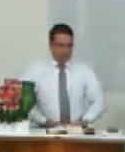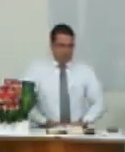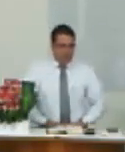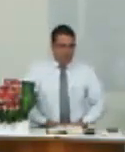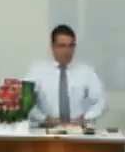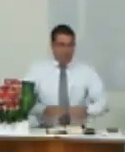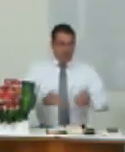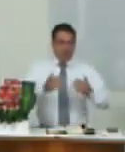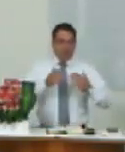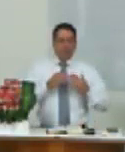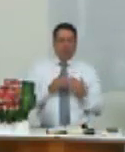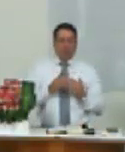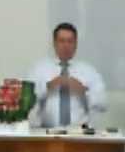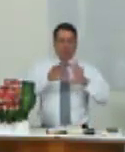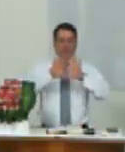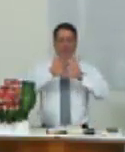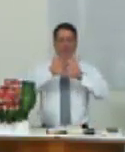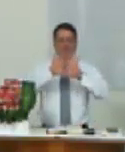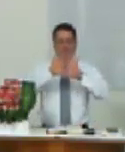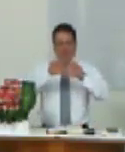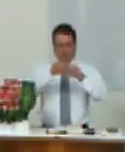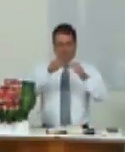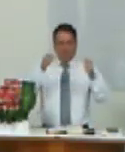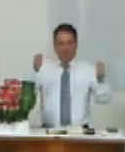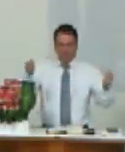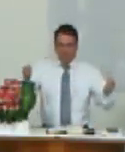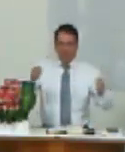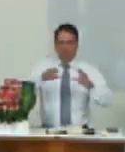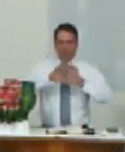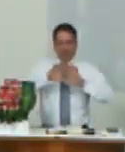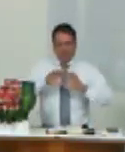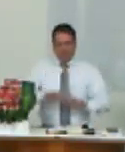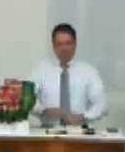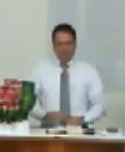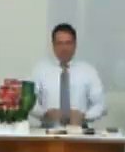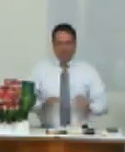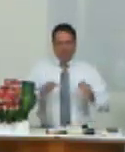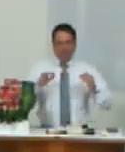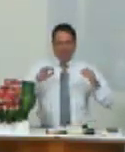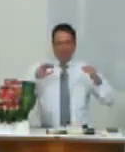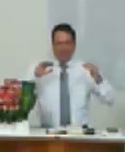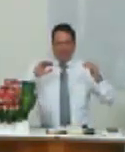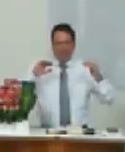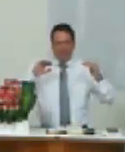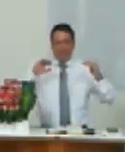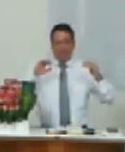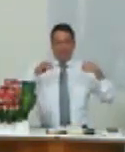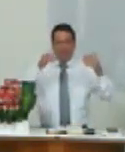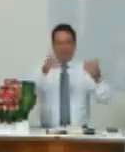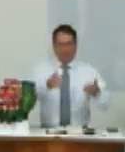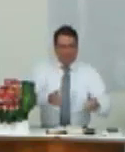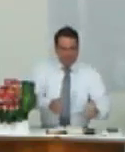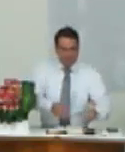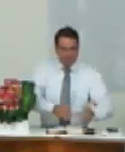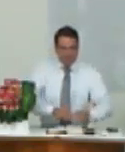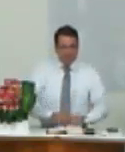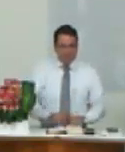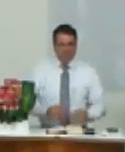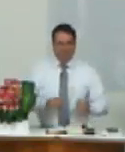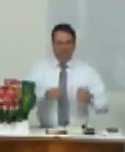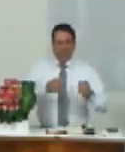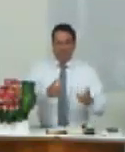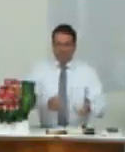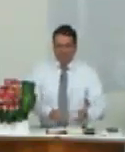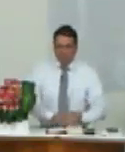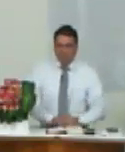Deus, the né? Kingdom não of God, fora, not only from the outside. Ali, you know, don't, not only see the bread there. You begin to be